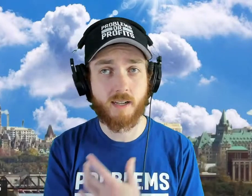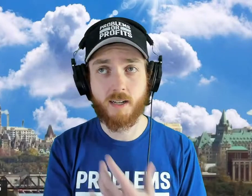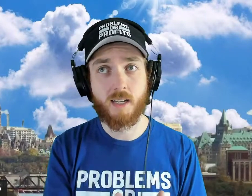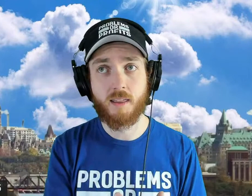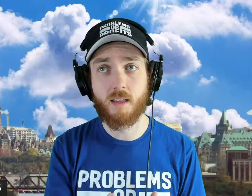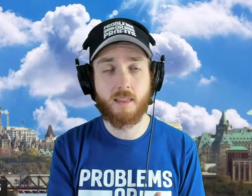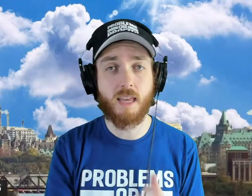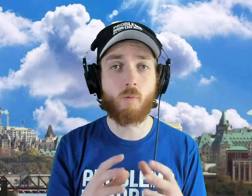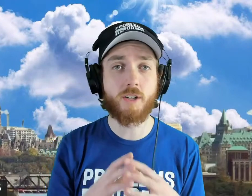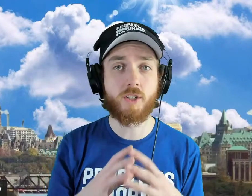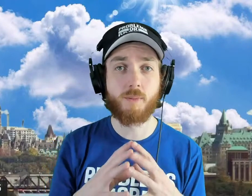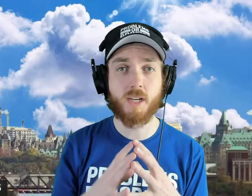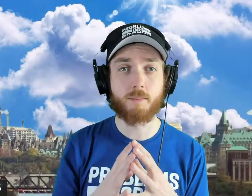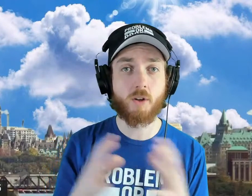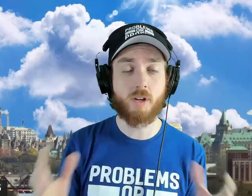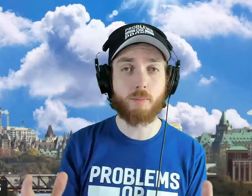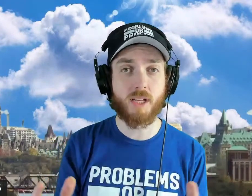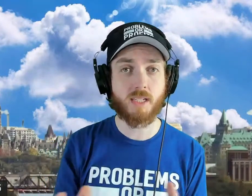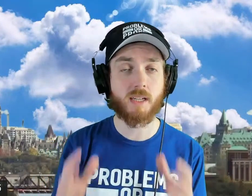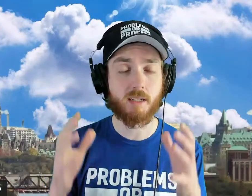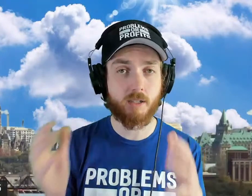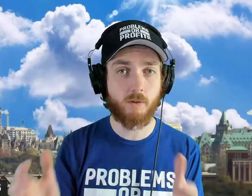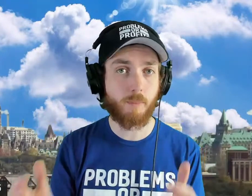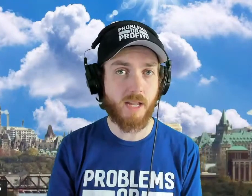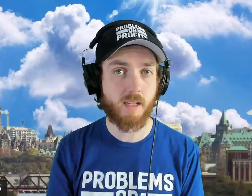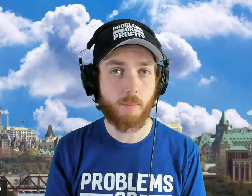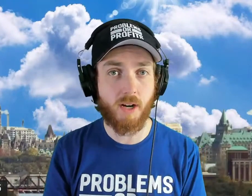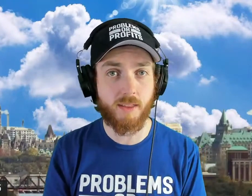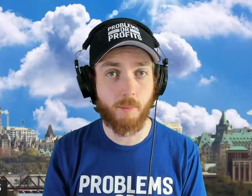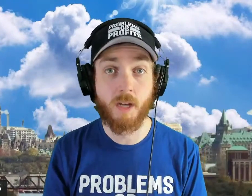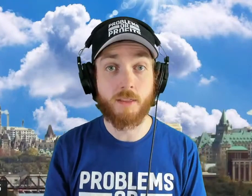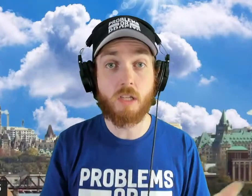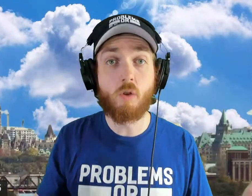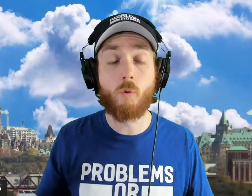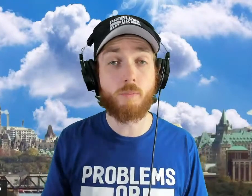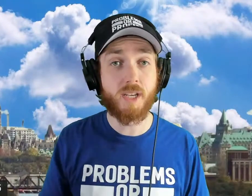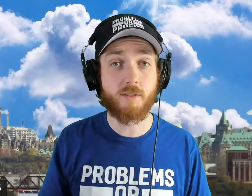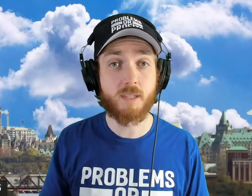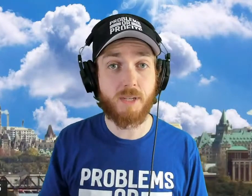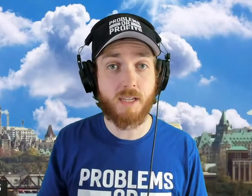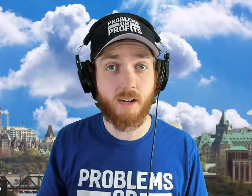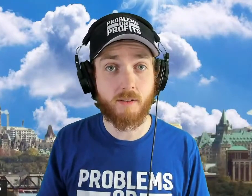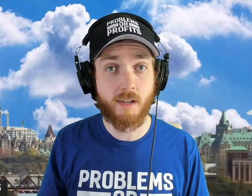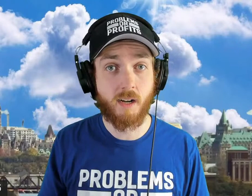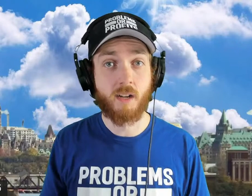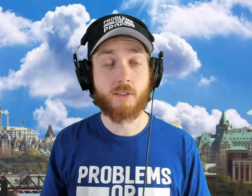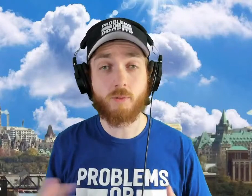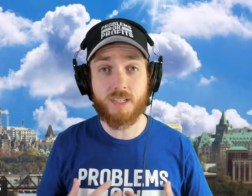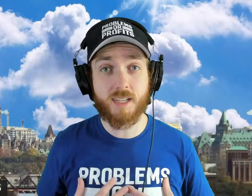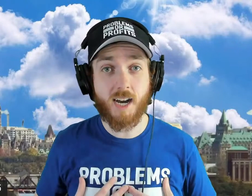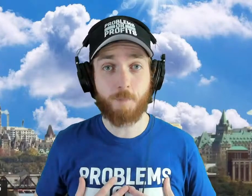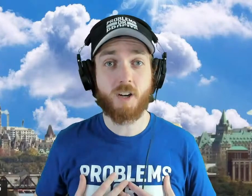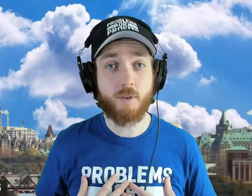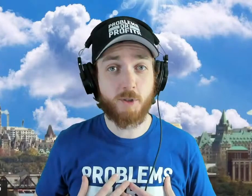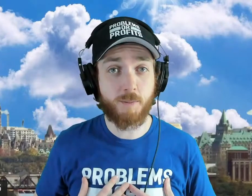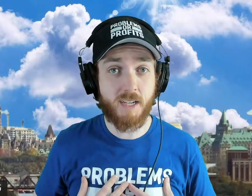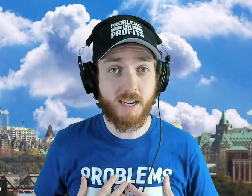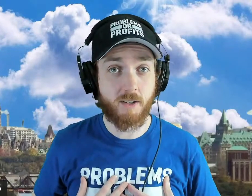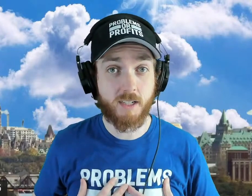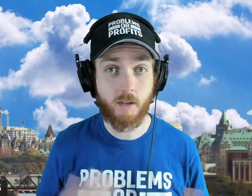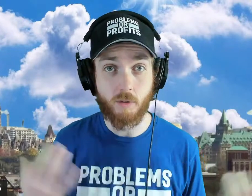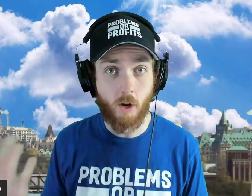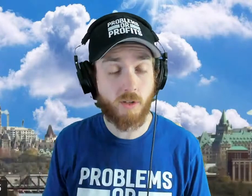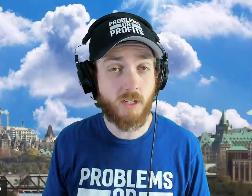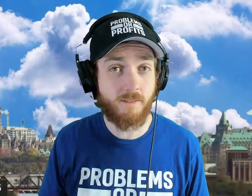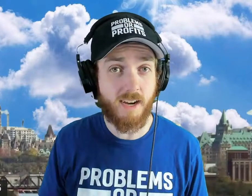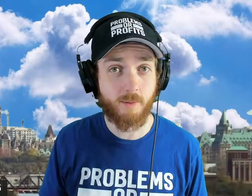Like, they want you to become so complacent and so dependent upon them that you won't be able to speak out. The reason I'm comfortable speaking out